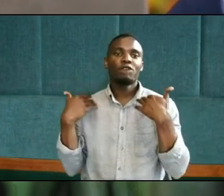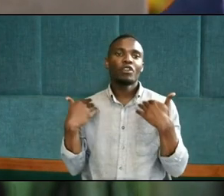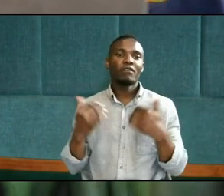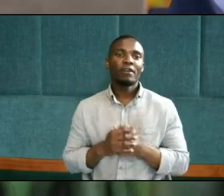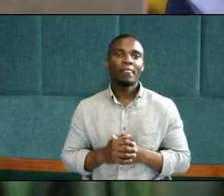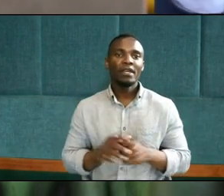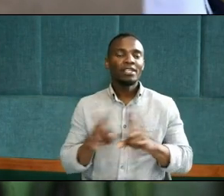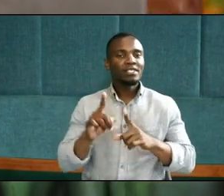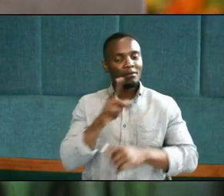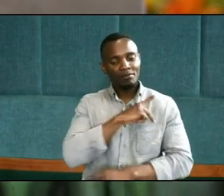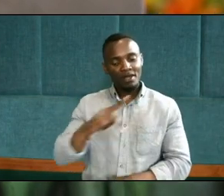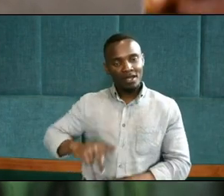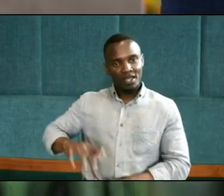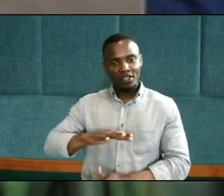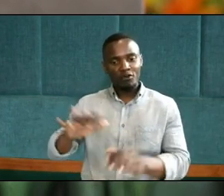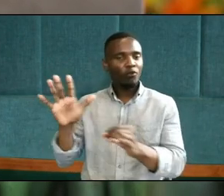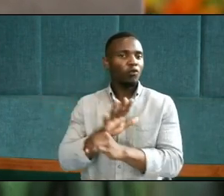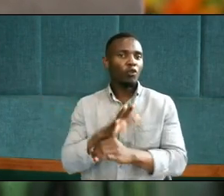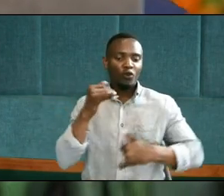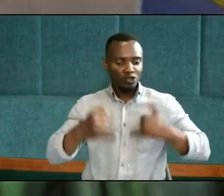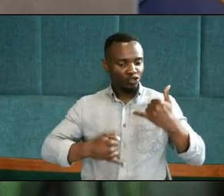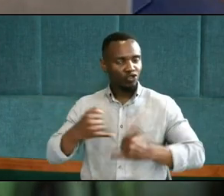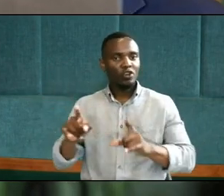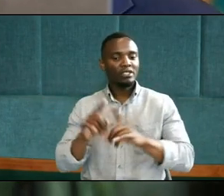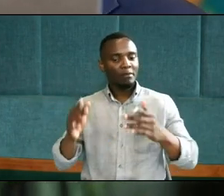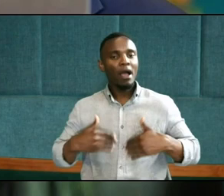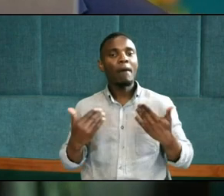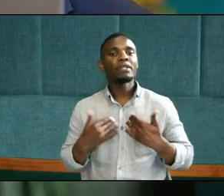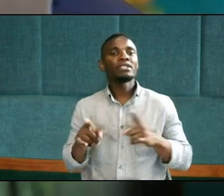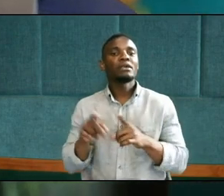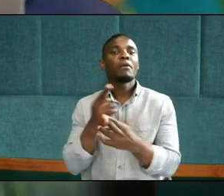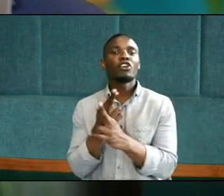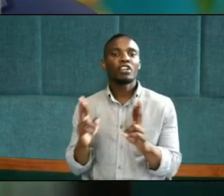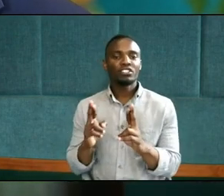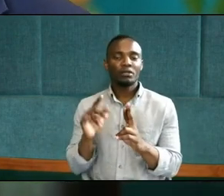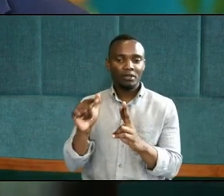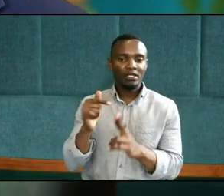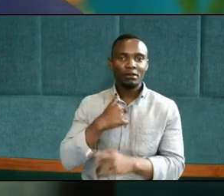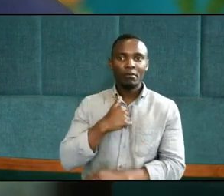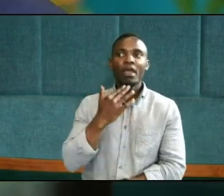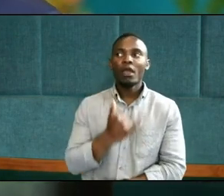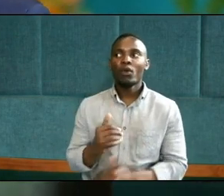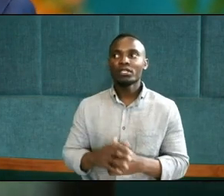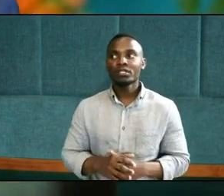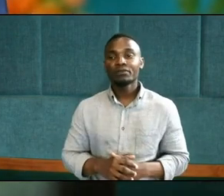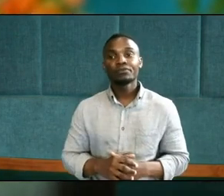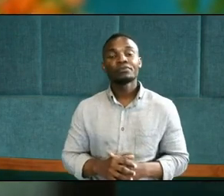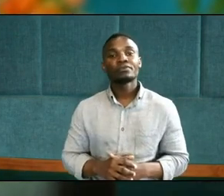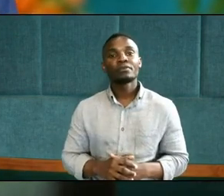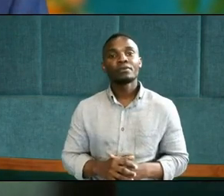of joy, a kingdom of happiness, a kingdom of righteousness. That's the kingdom I want. So let me now go now